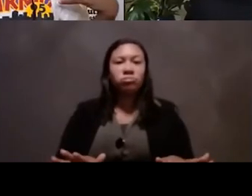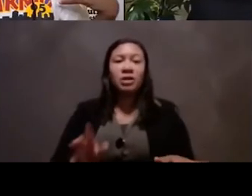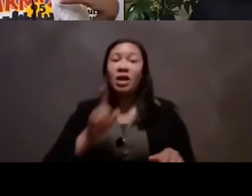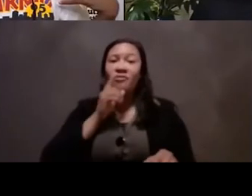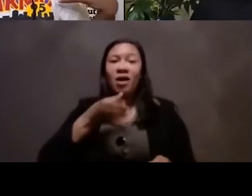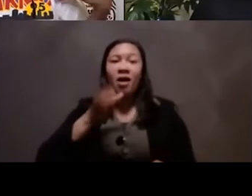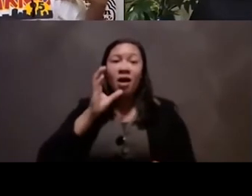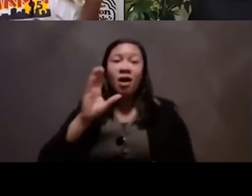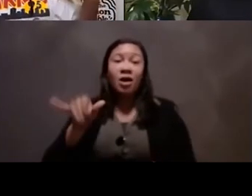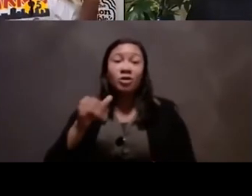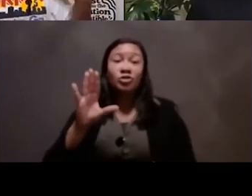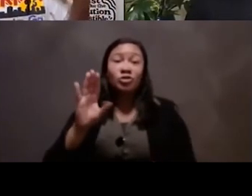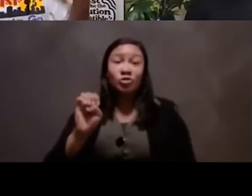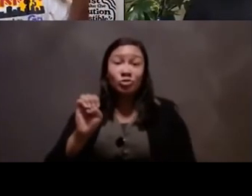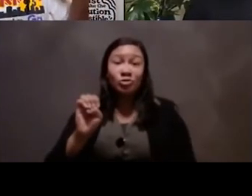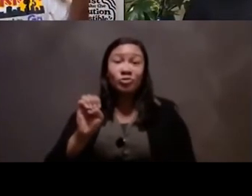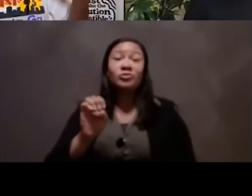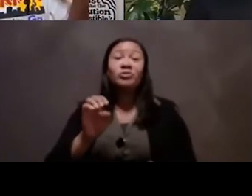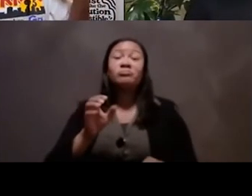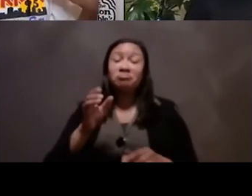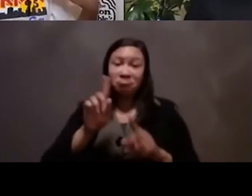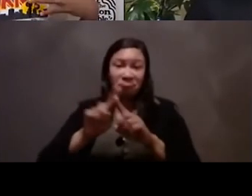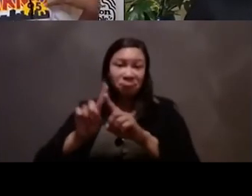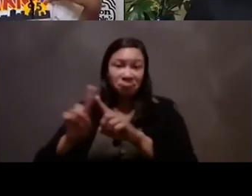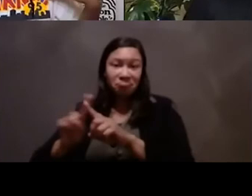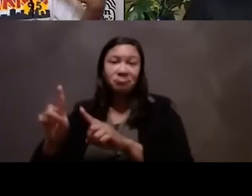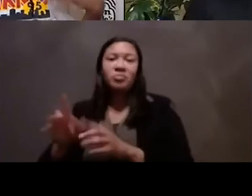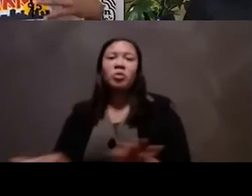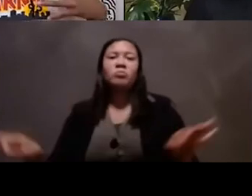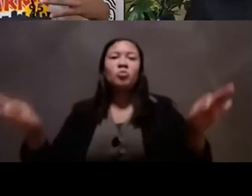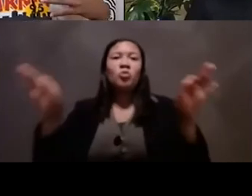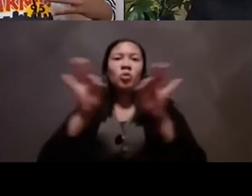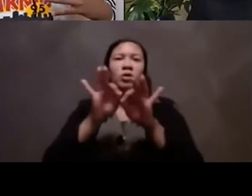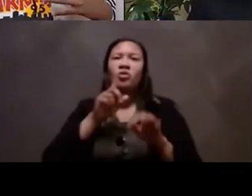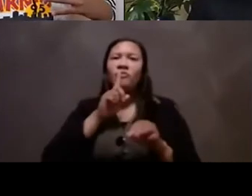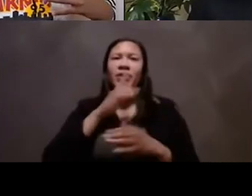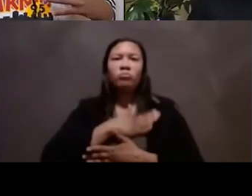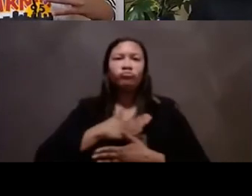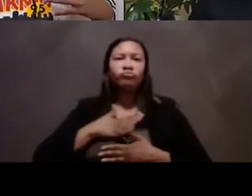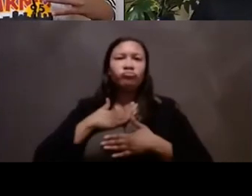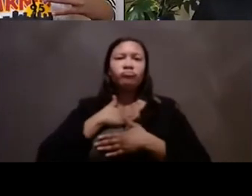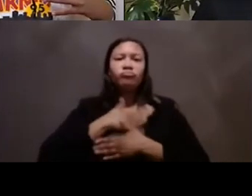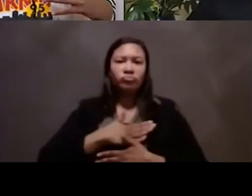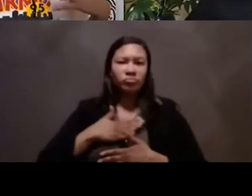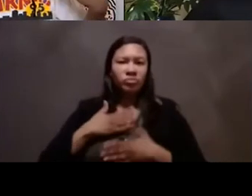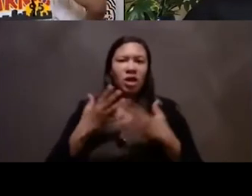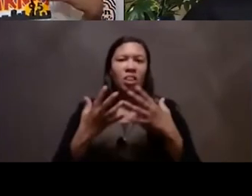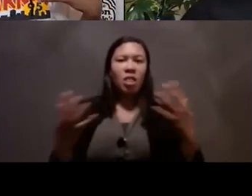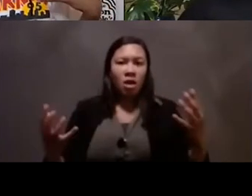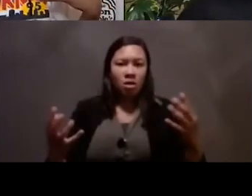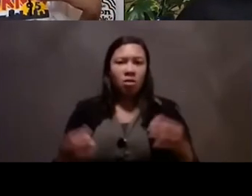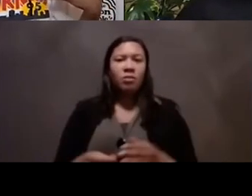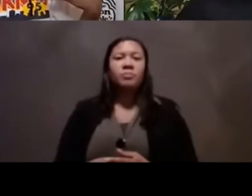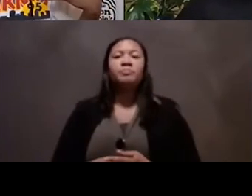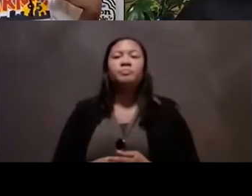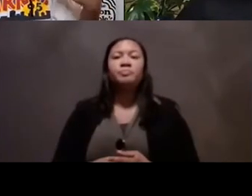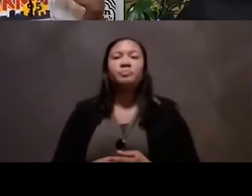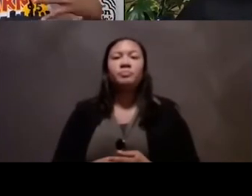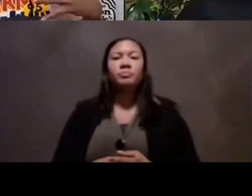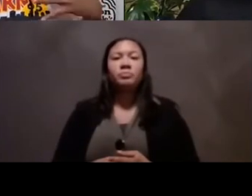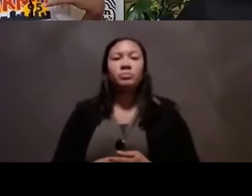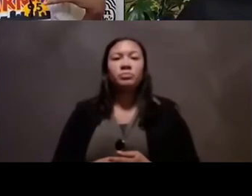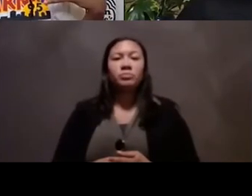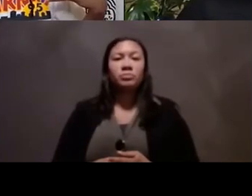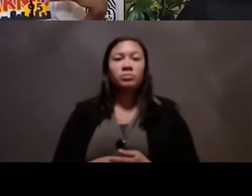me. And I think I see a lot of pleasure and I feel a lot of pleasure in that, because I think, yeah, for